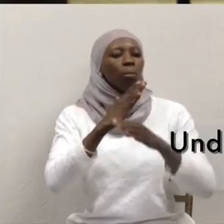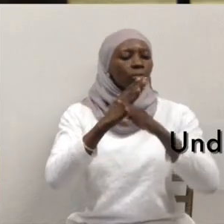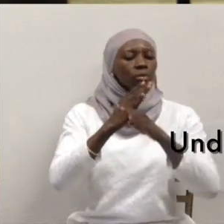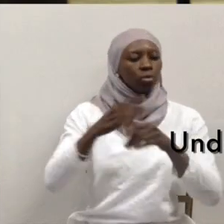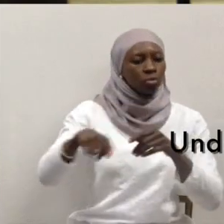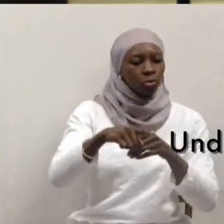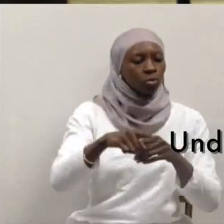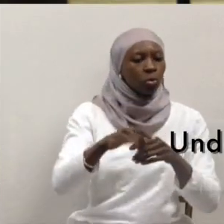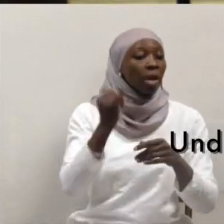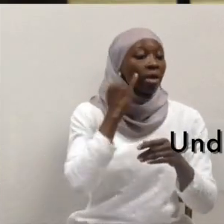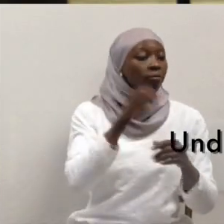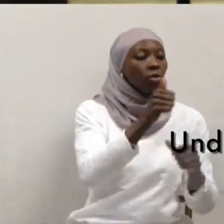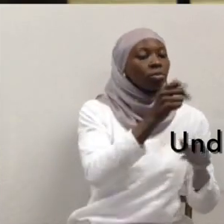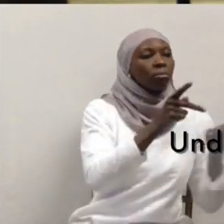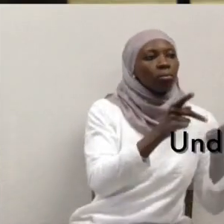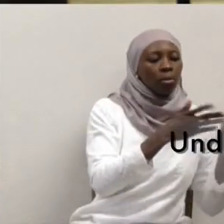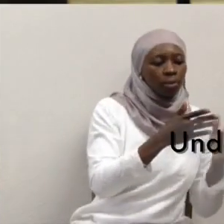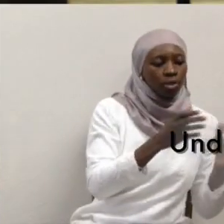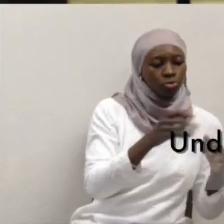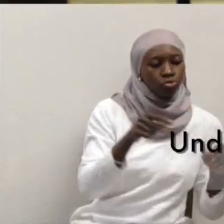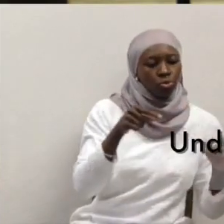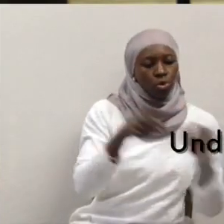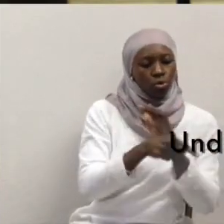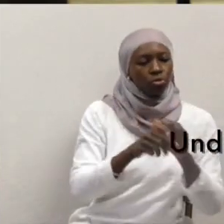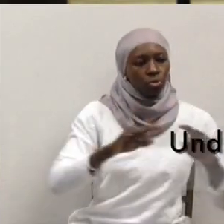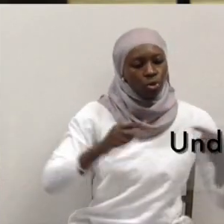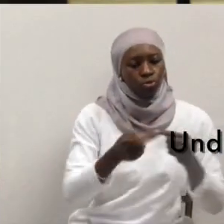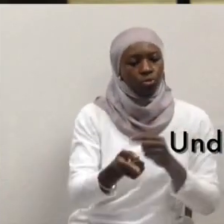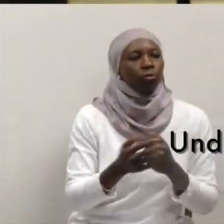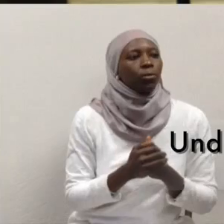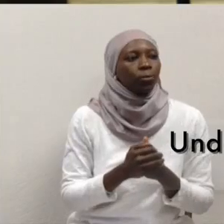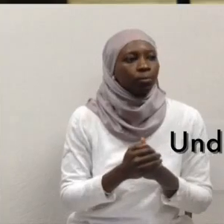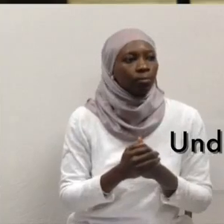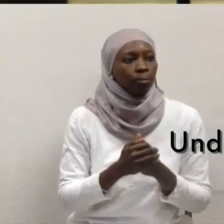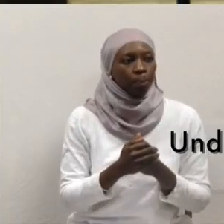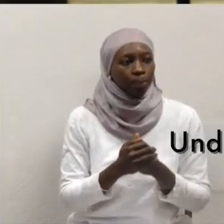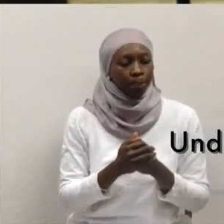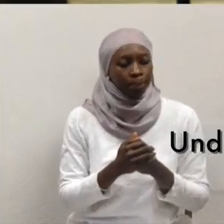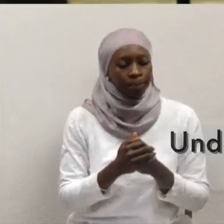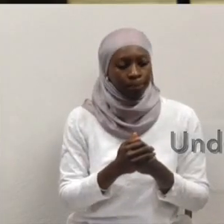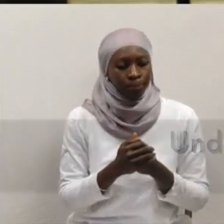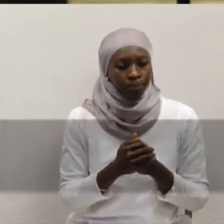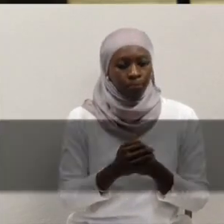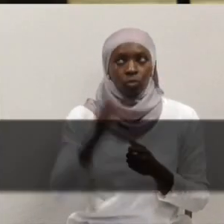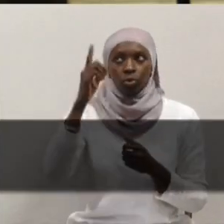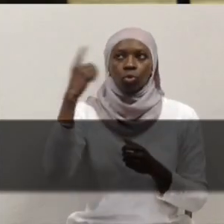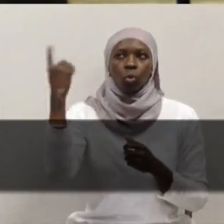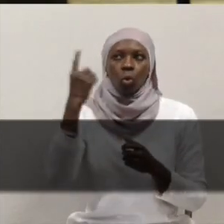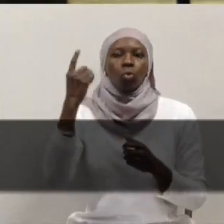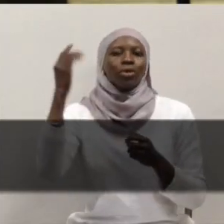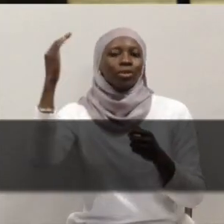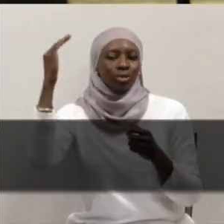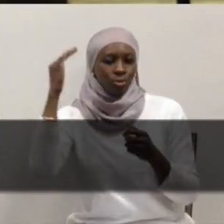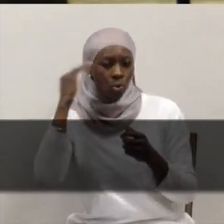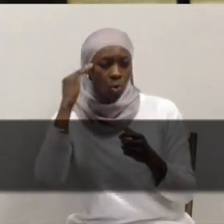intended for you benefit? Rather, ever is Allah with what you do. He is all acquainted with